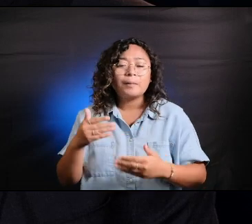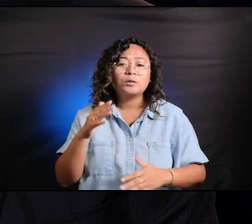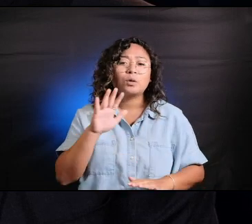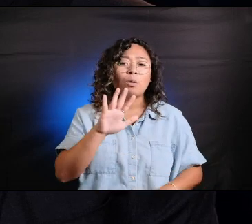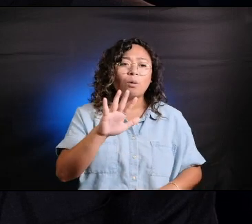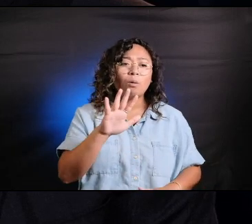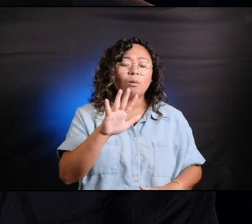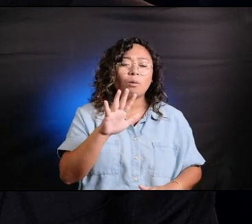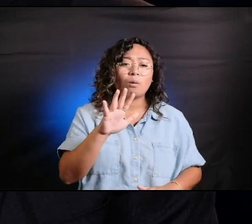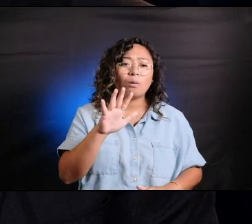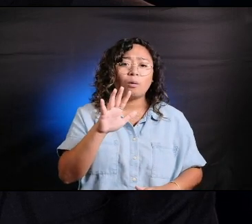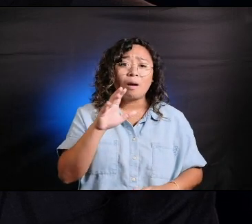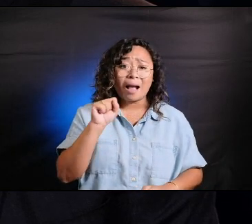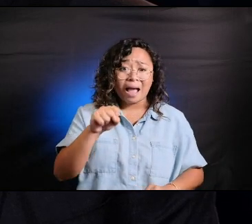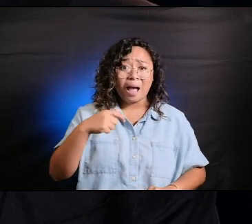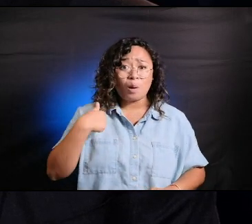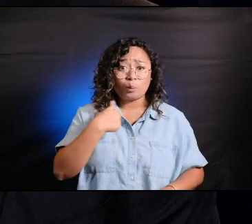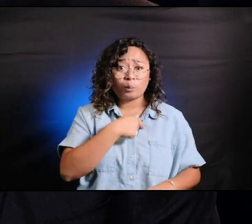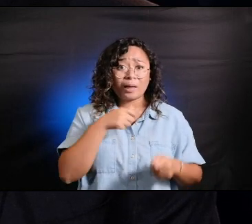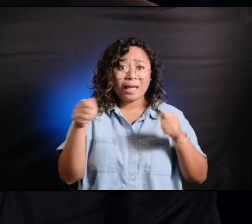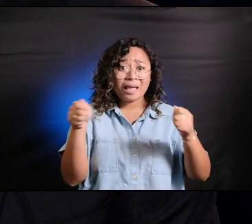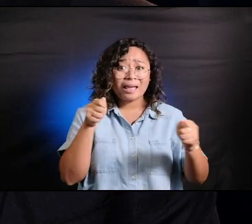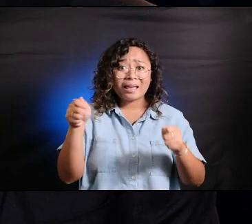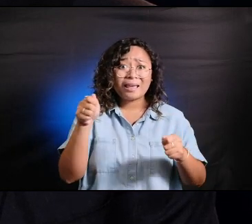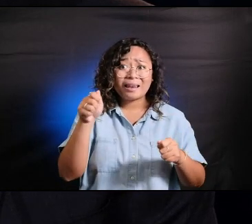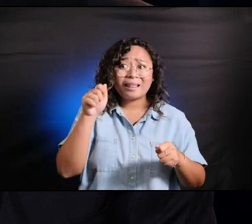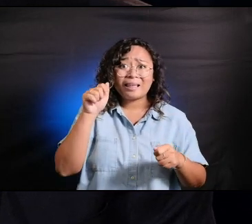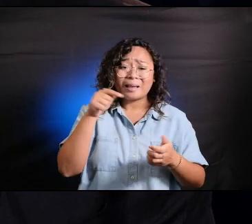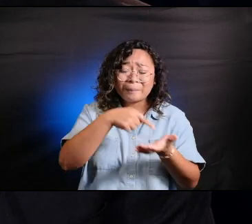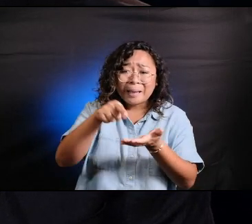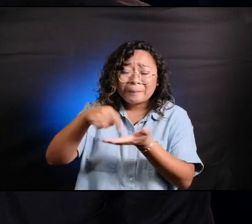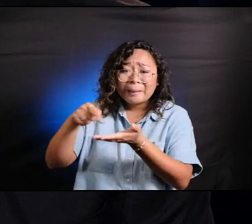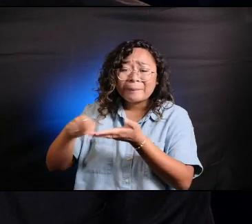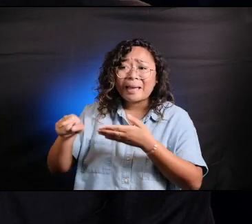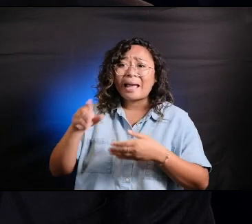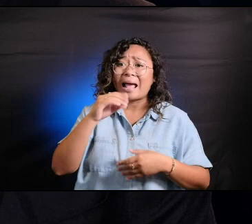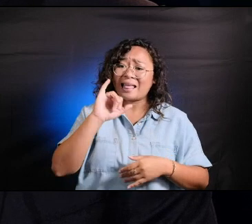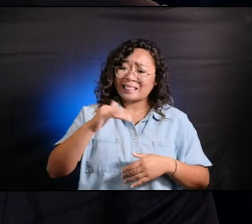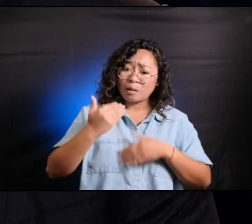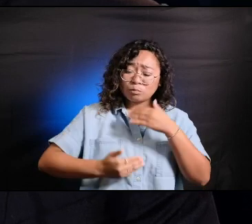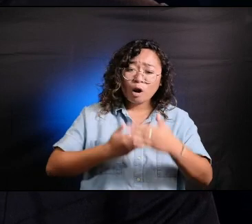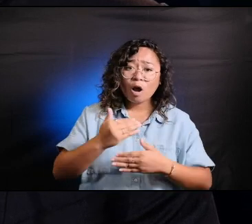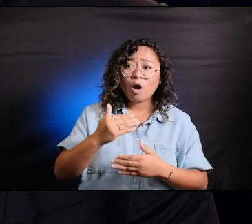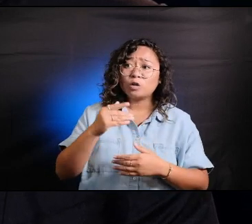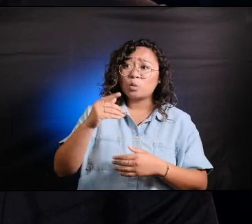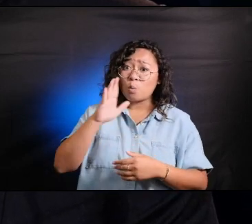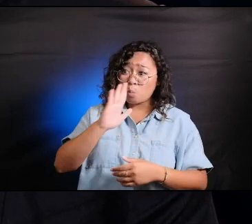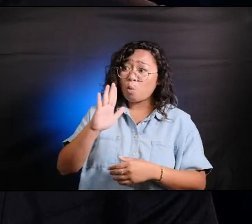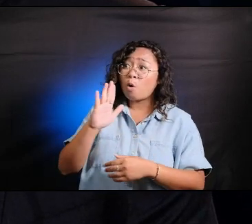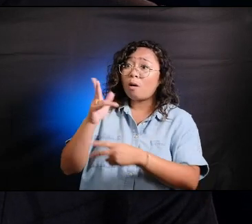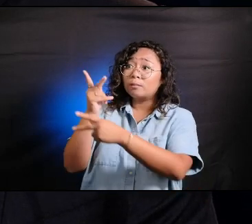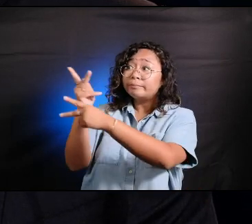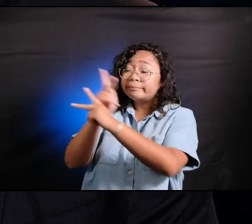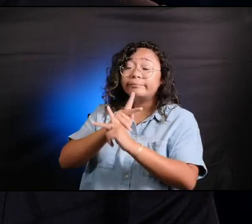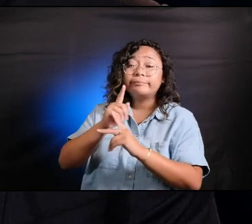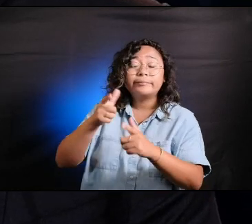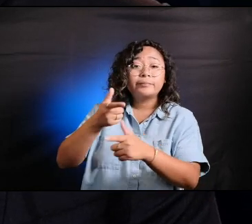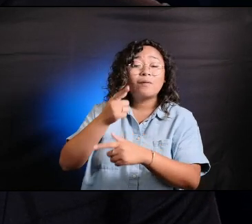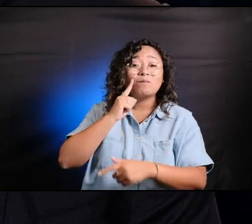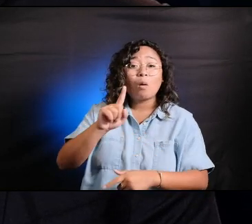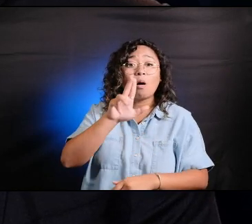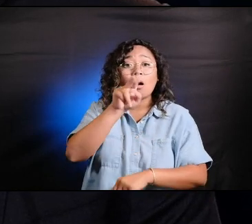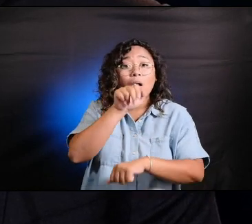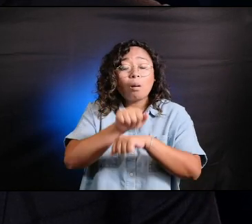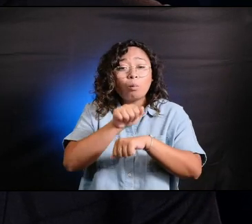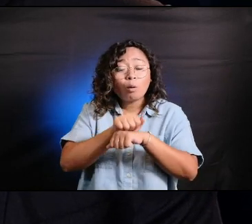is the status? Has the government taken any steps to the process to seek a loan to make sure that folks who are unemployed will